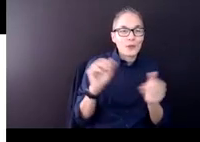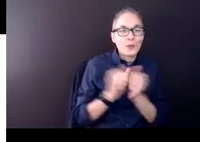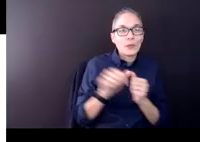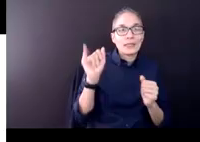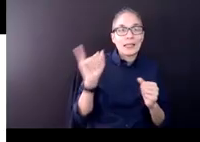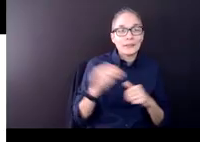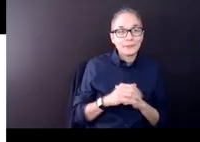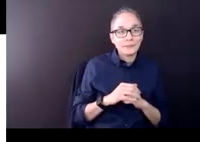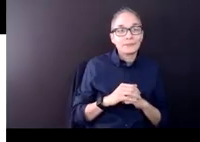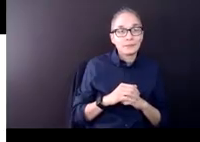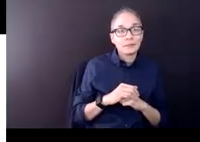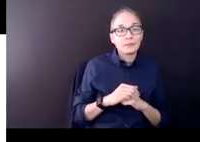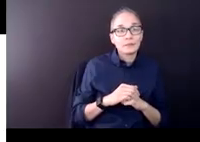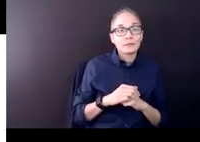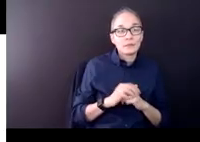what influence